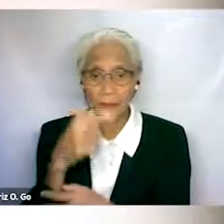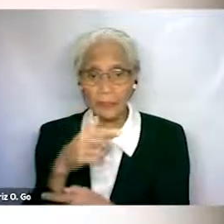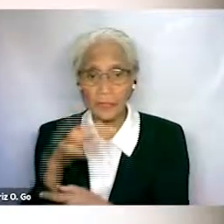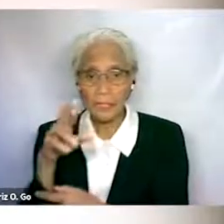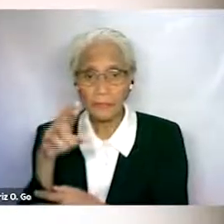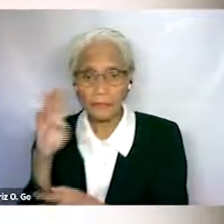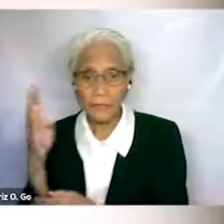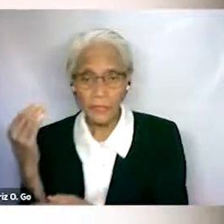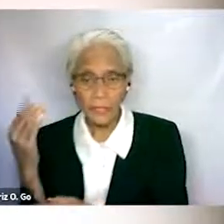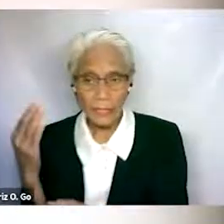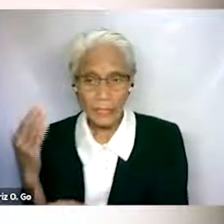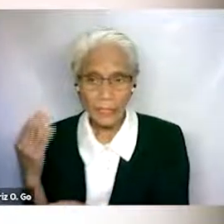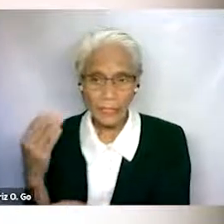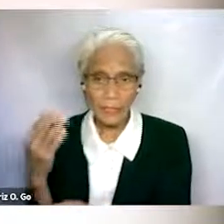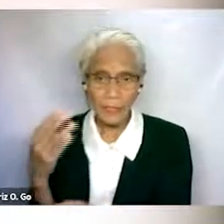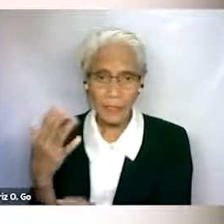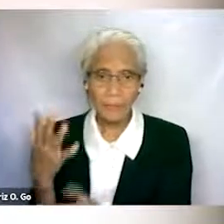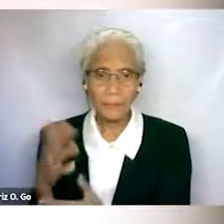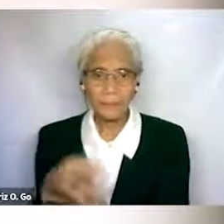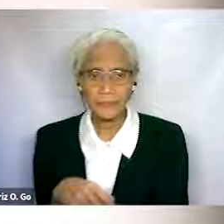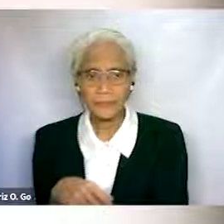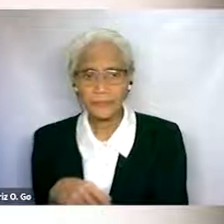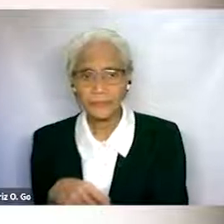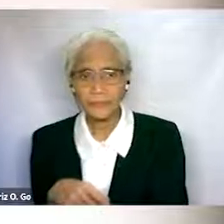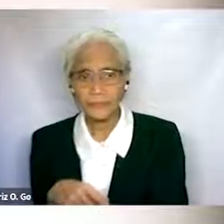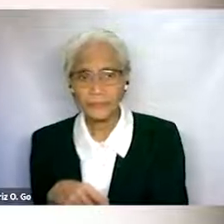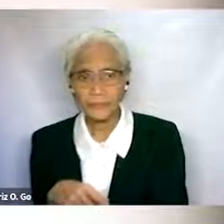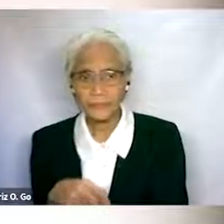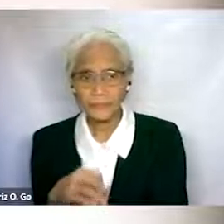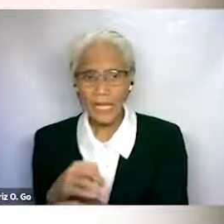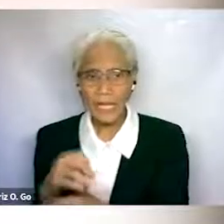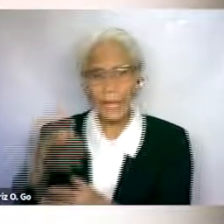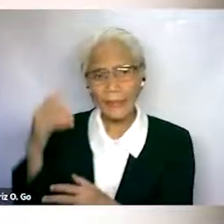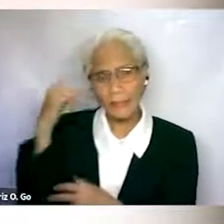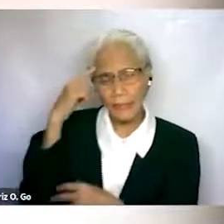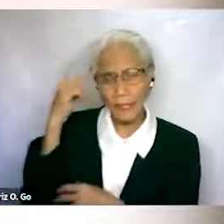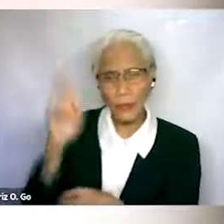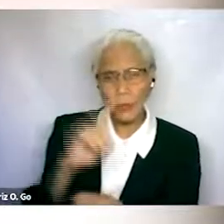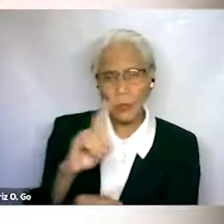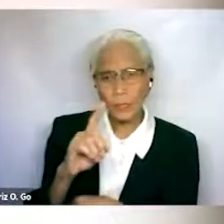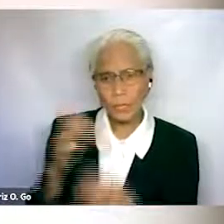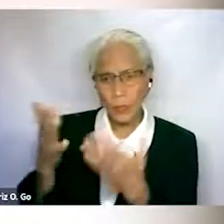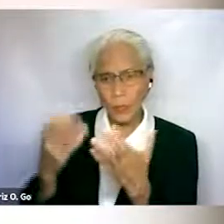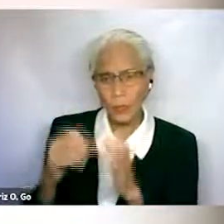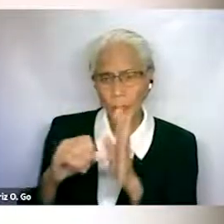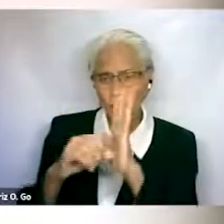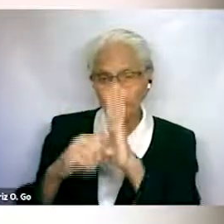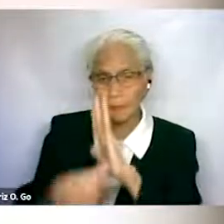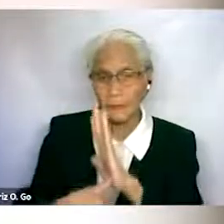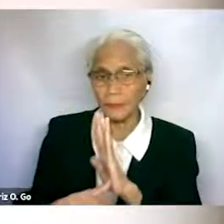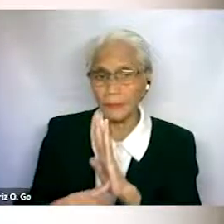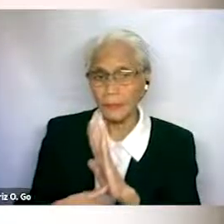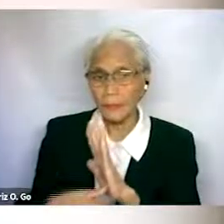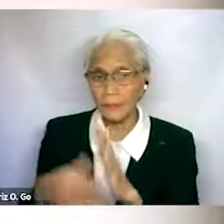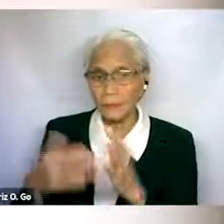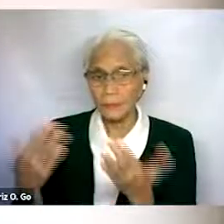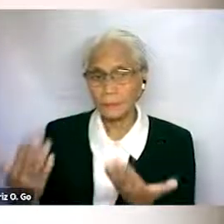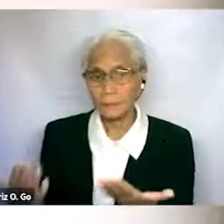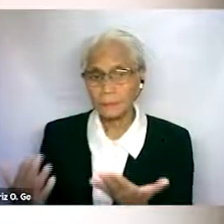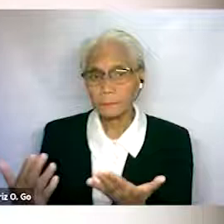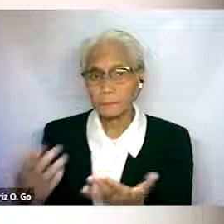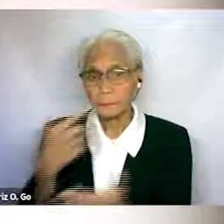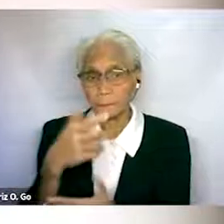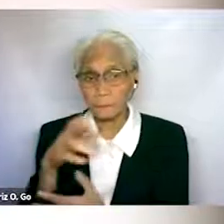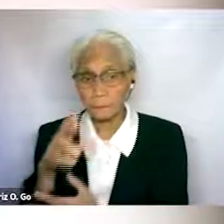rights of women as provided under both CRC and also CEDAW. So we have elimination of discrimination as a target,